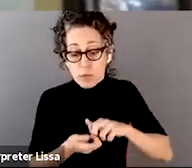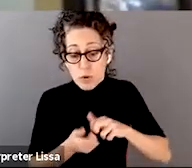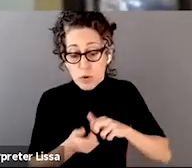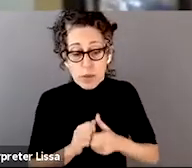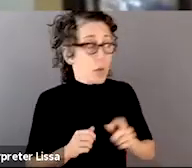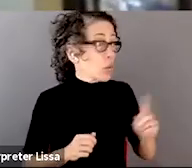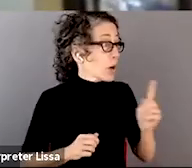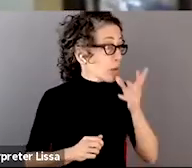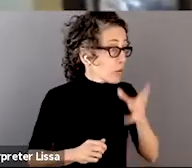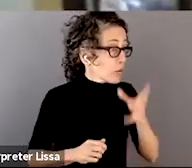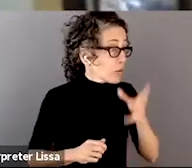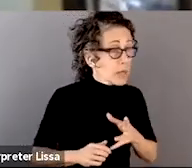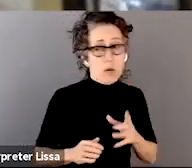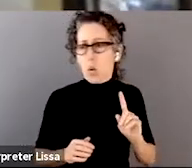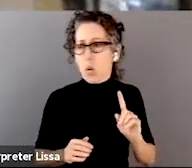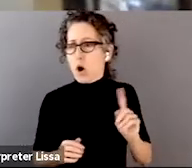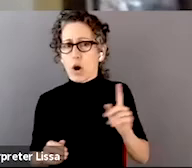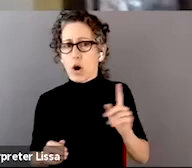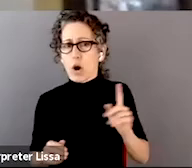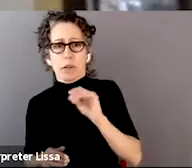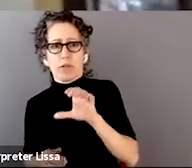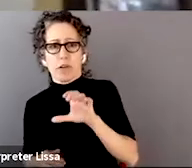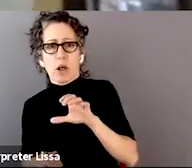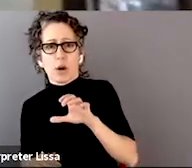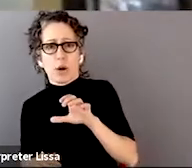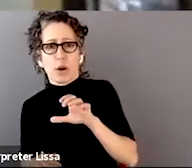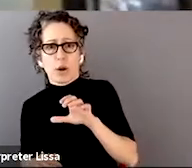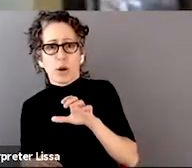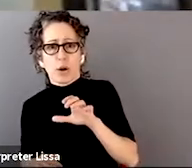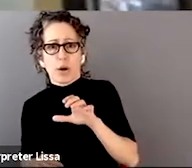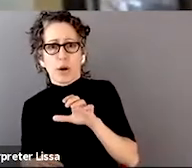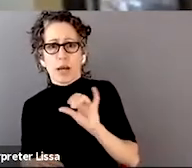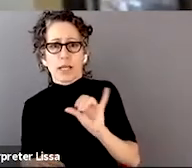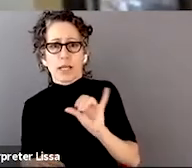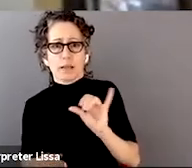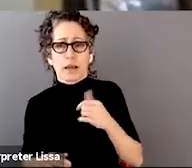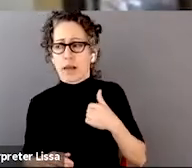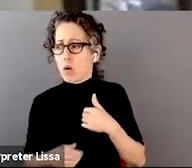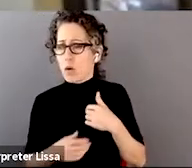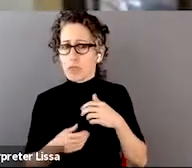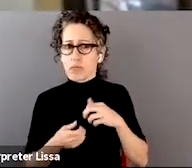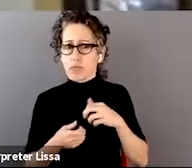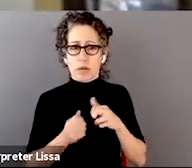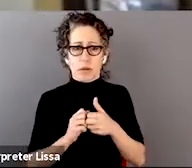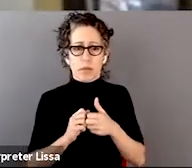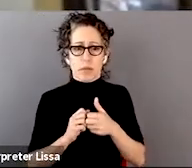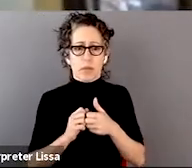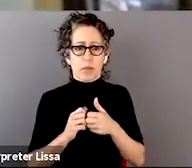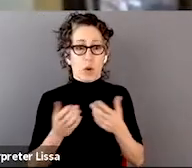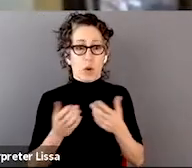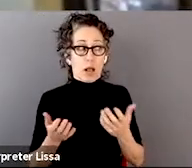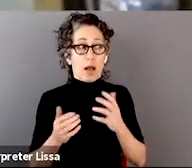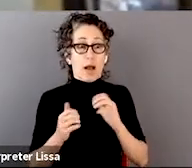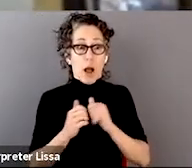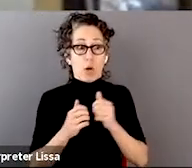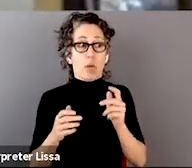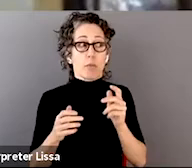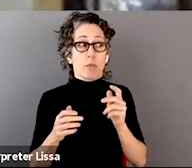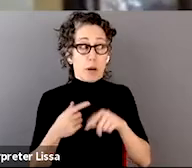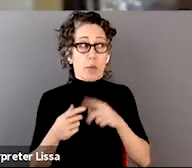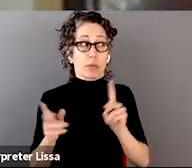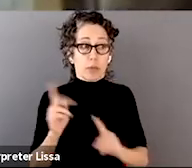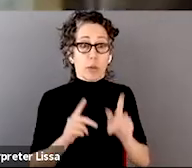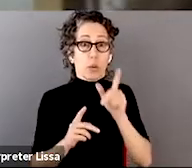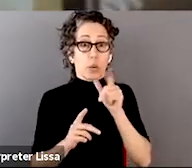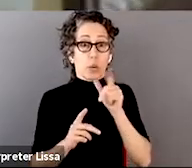more people of color here? Like it's they're our problem, right? Instead of like, what's the problem with the men who are creating the environment where no one else wants to be